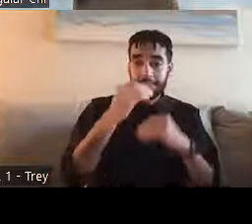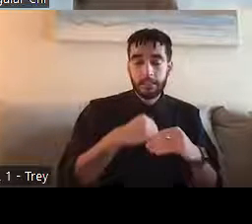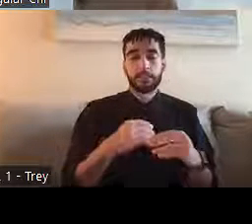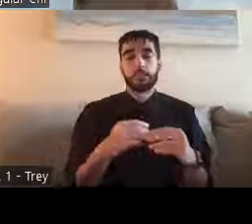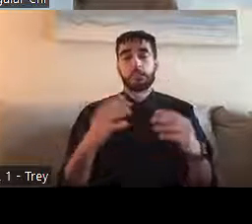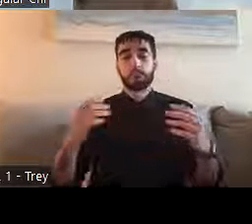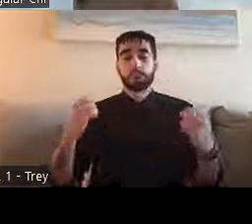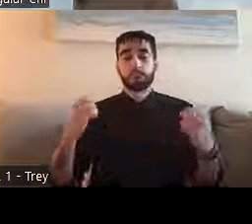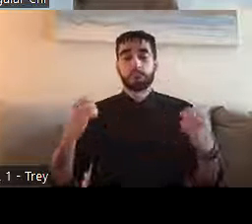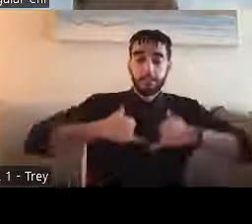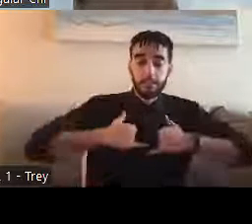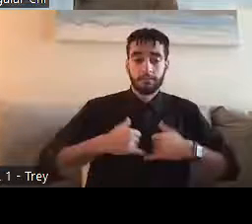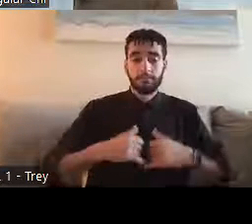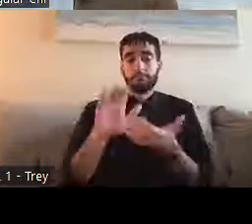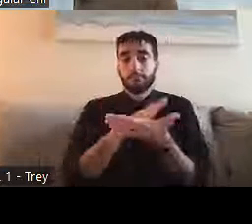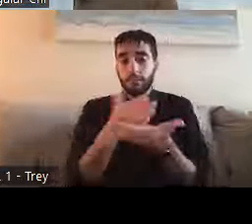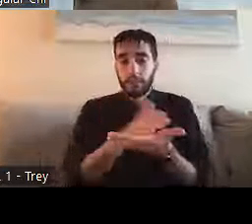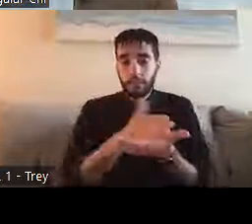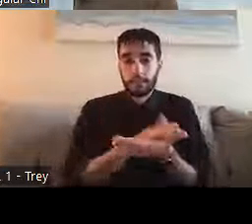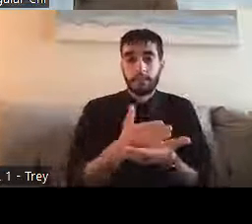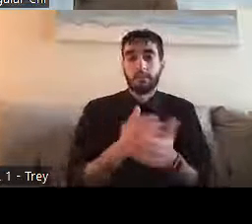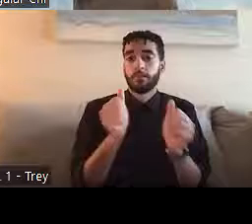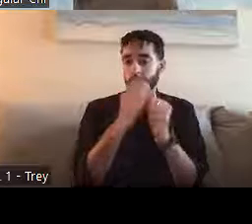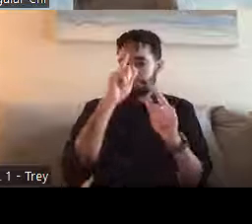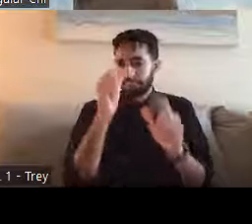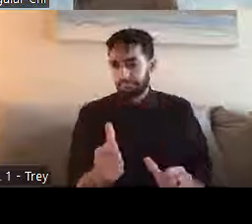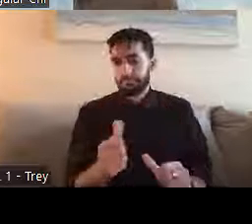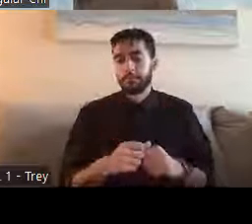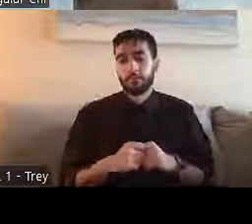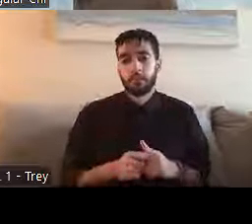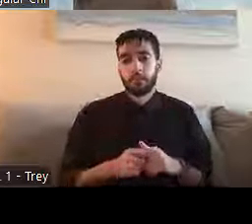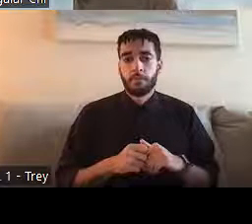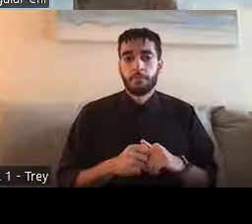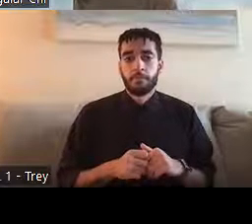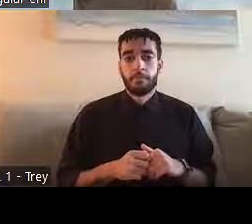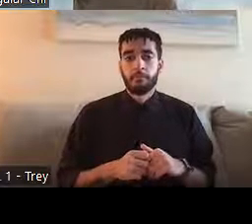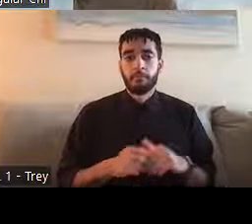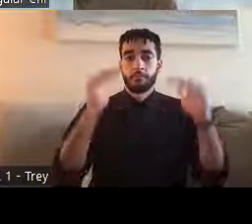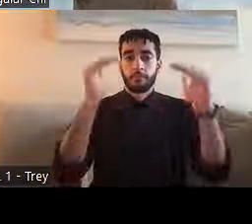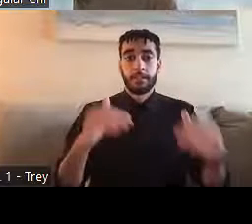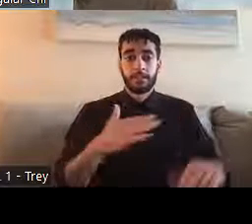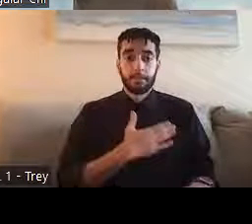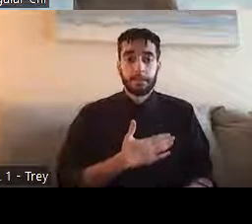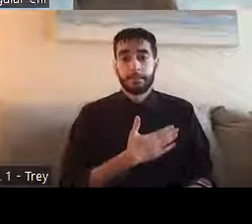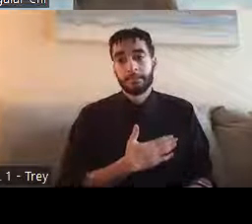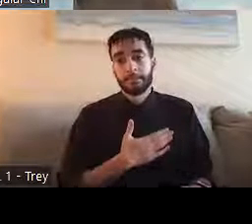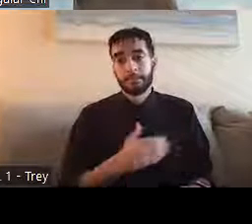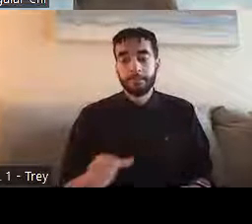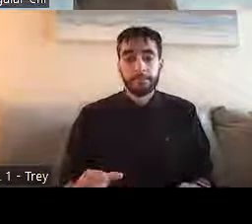care recipients with AD, other dementia, or other CID. Next slide, please.